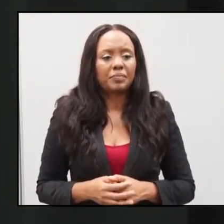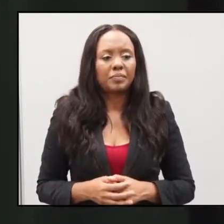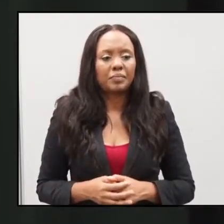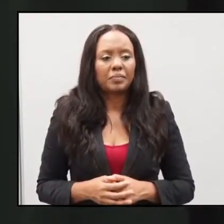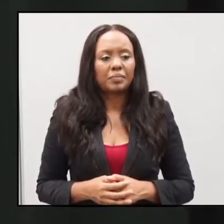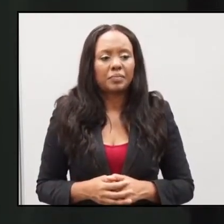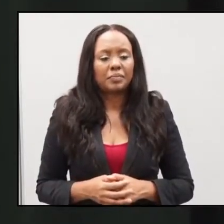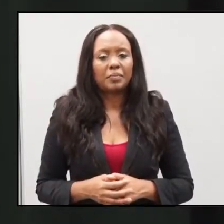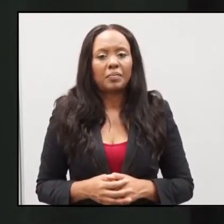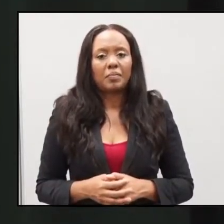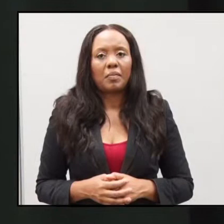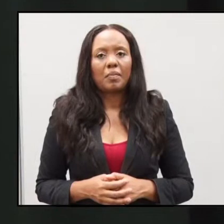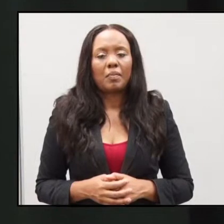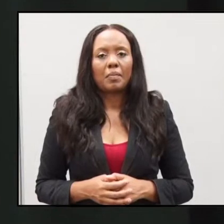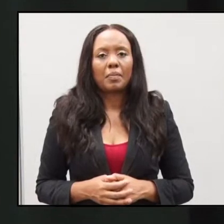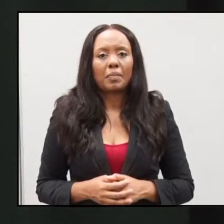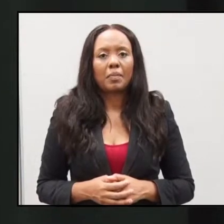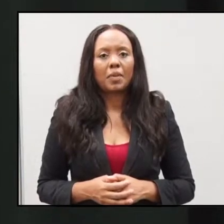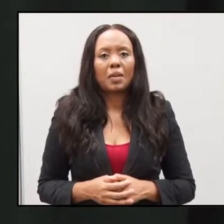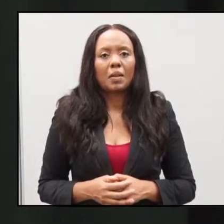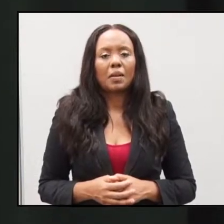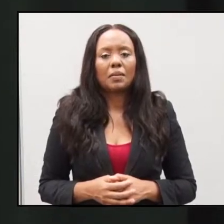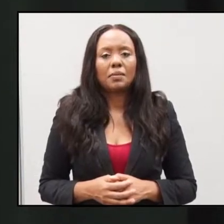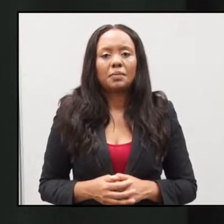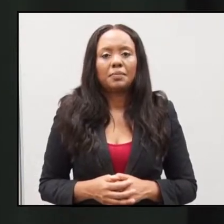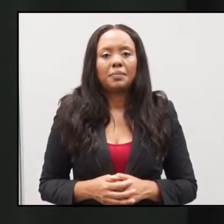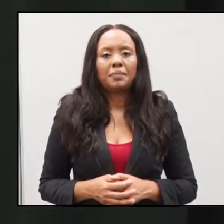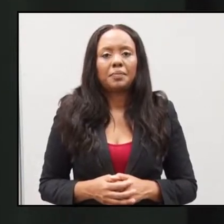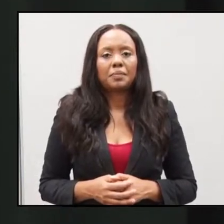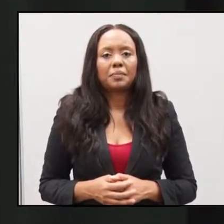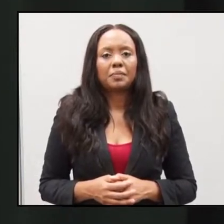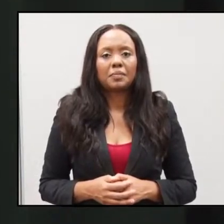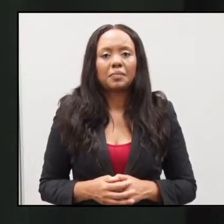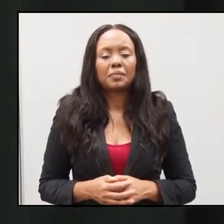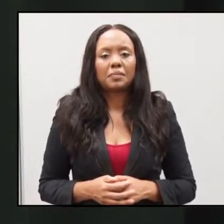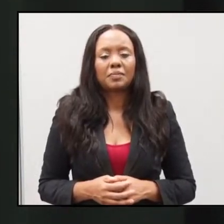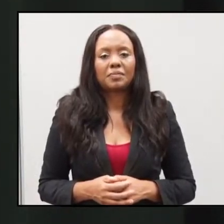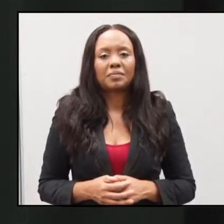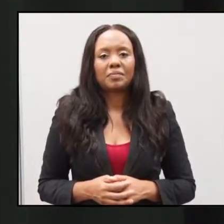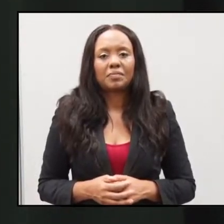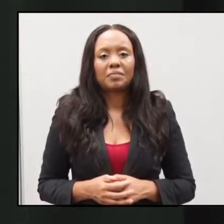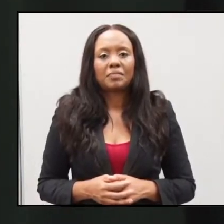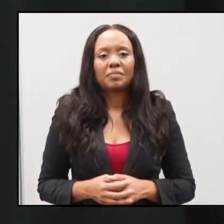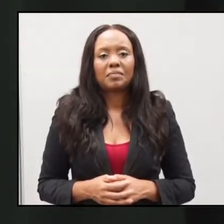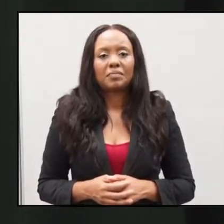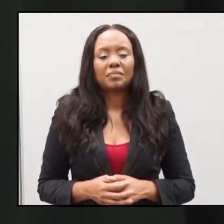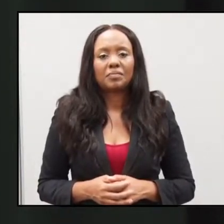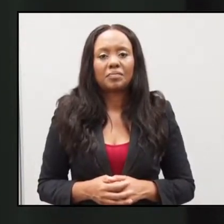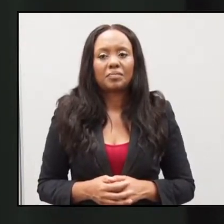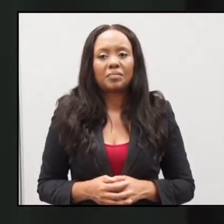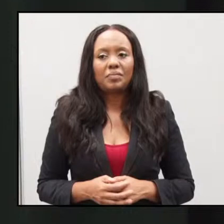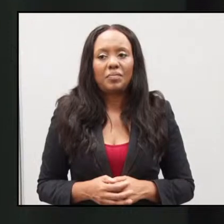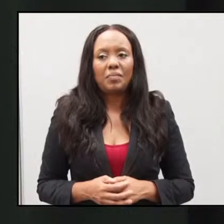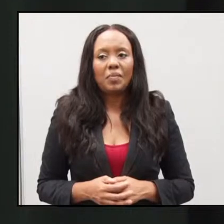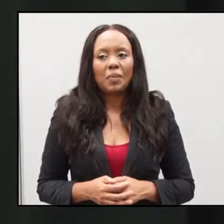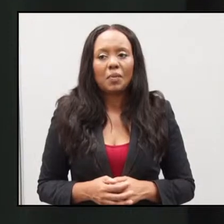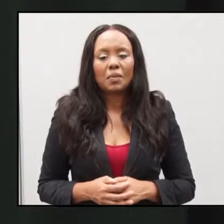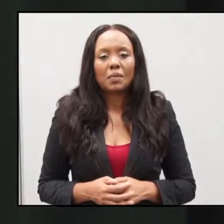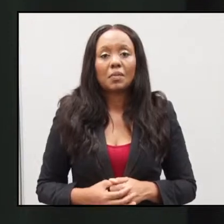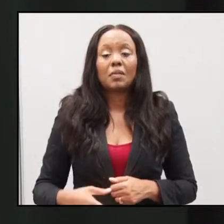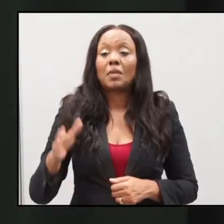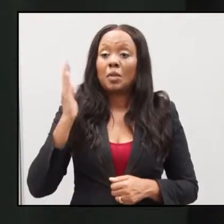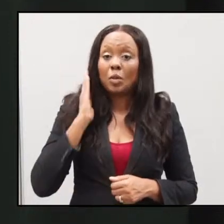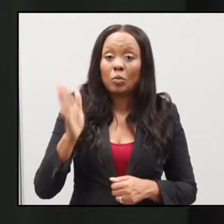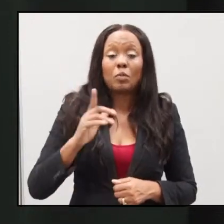bottom line is that this will be a labor of love, but it won't only